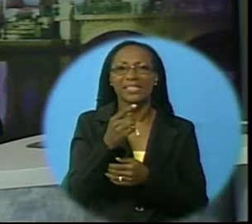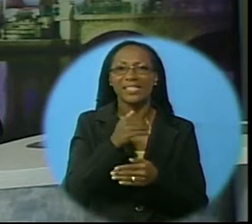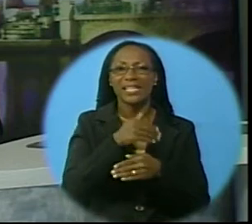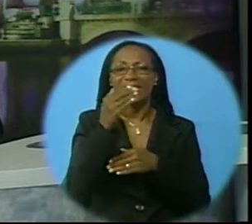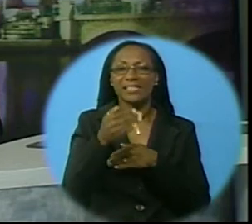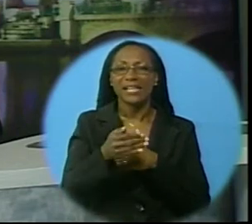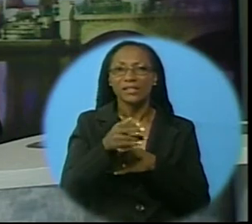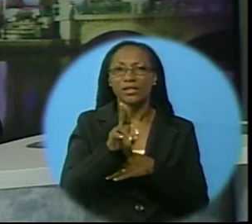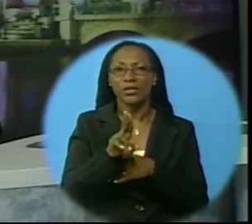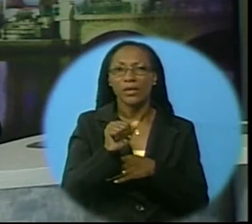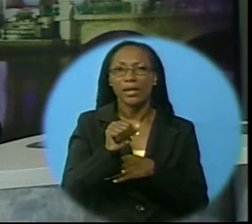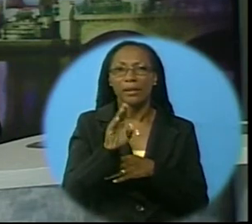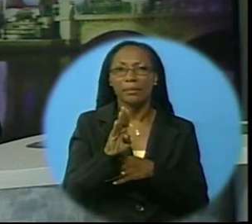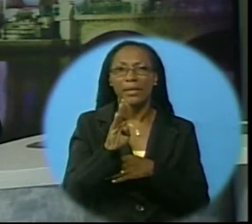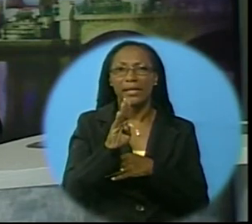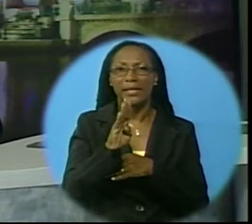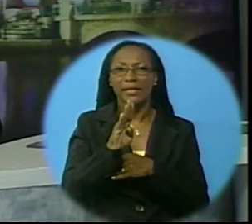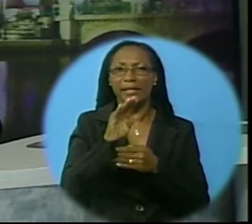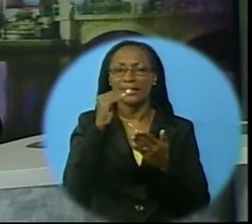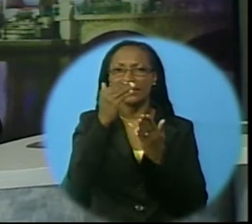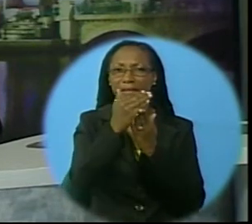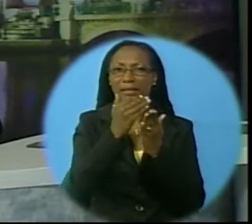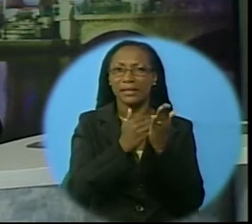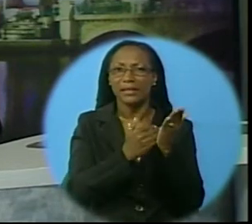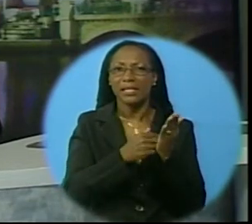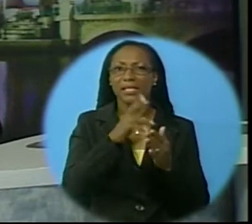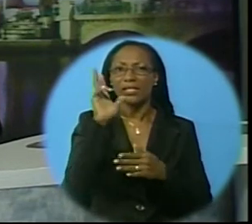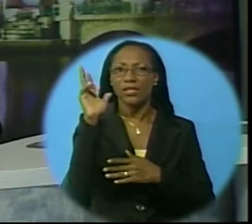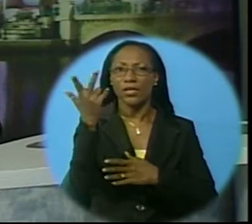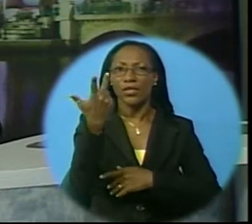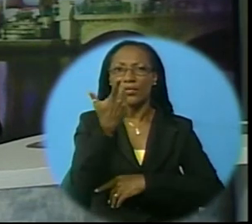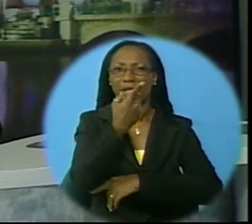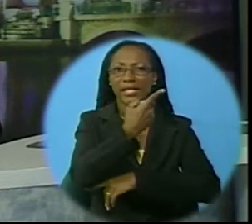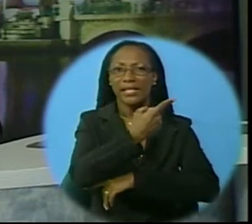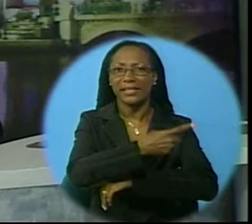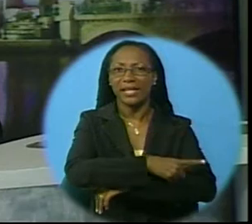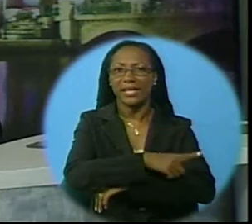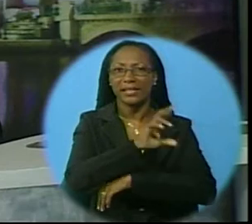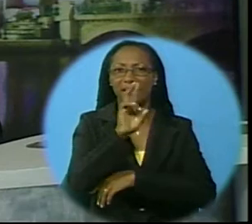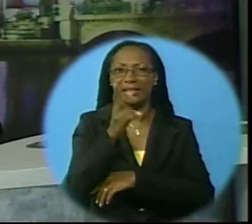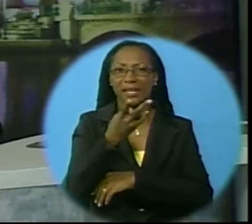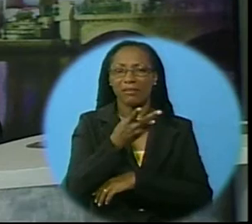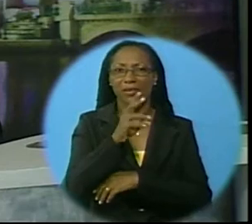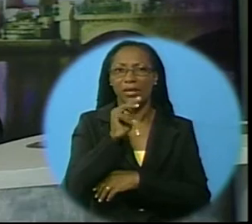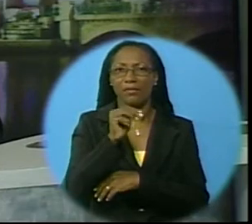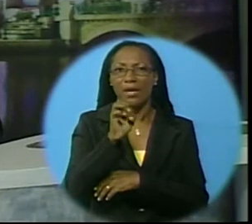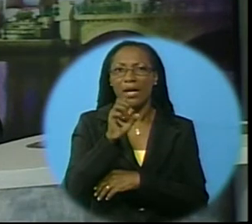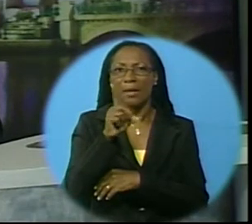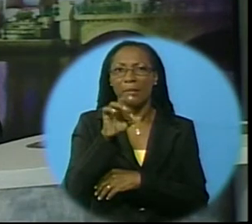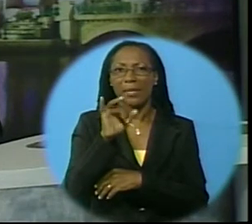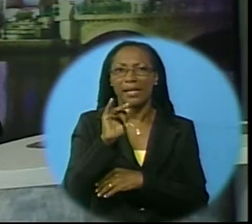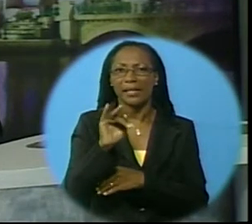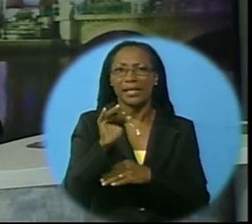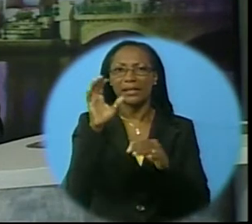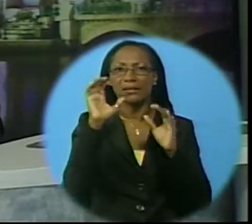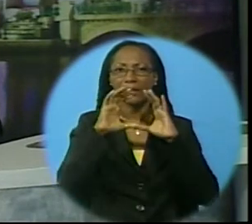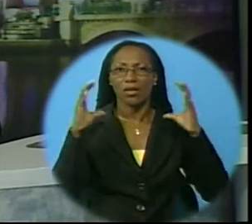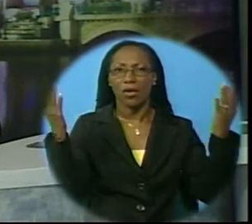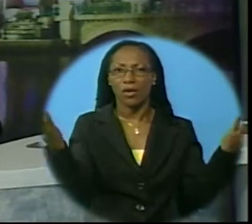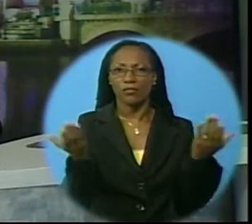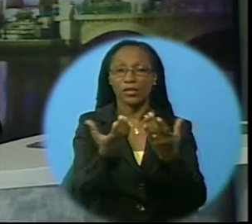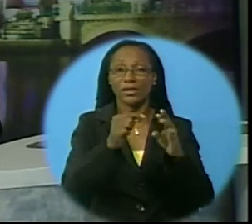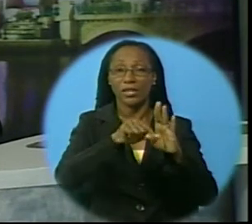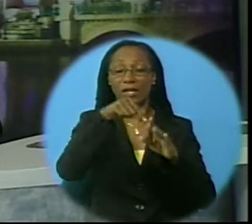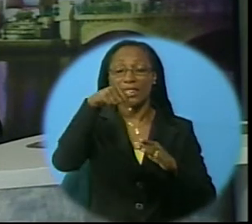on the UAB's agenda is the three-day 7th EMEA Medics International Conference starting this Friday at the Hilton. He